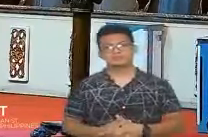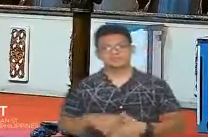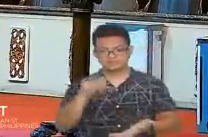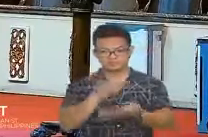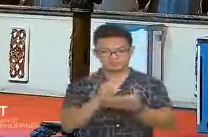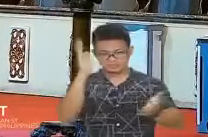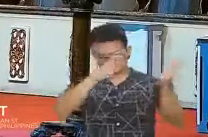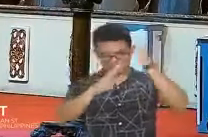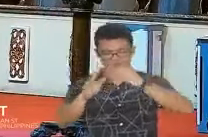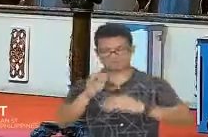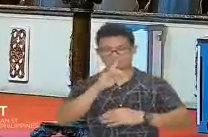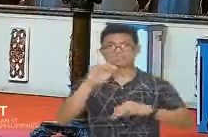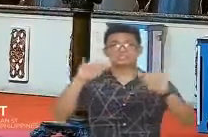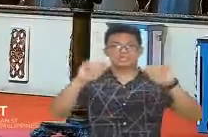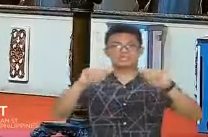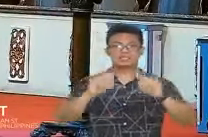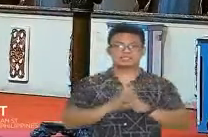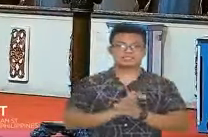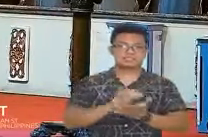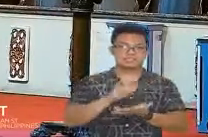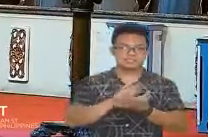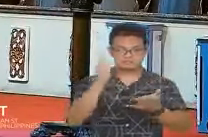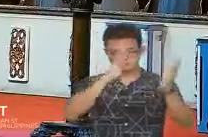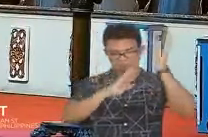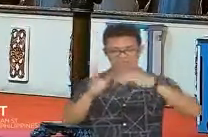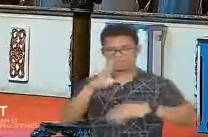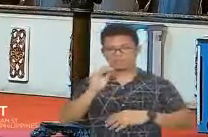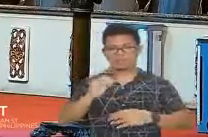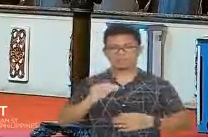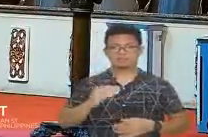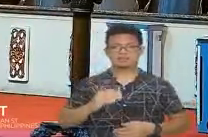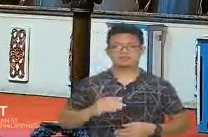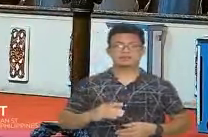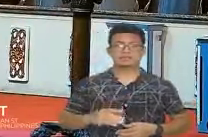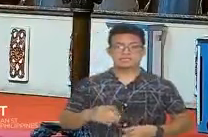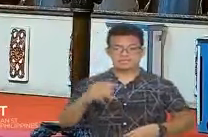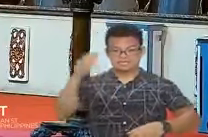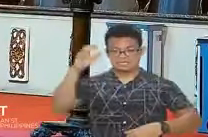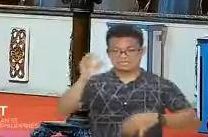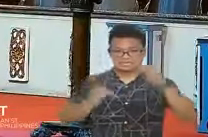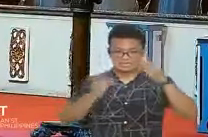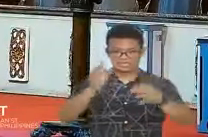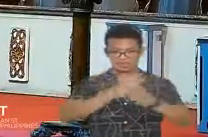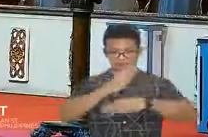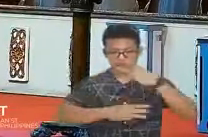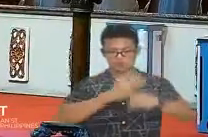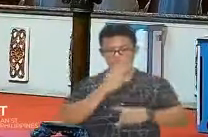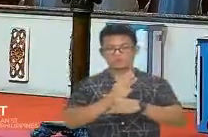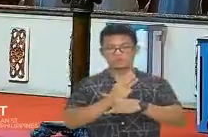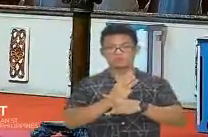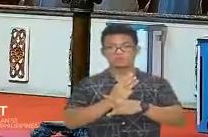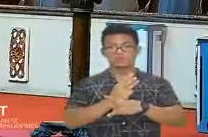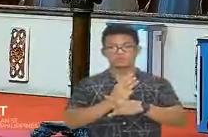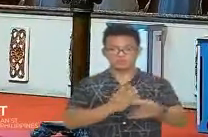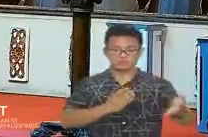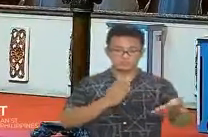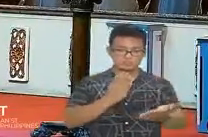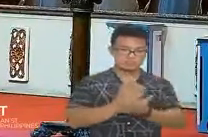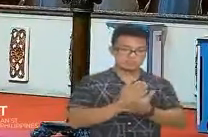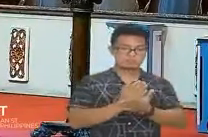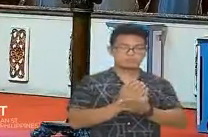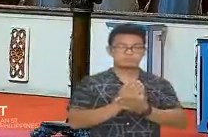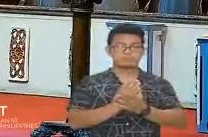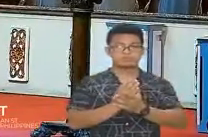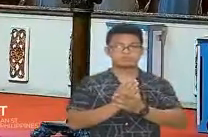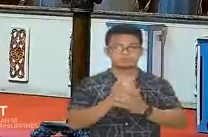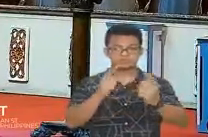Is that a problem? Sure. And my friend, if the world comes to the church, we have a